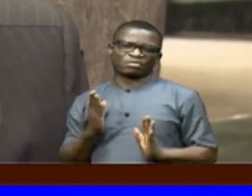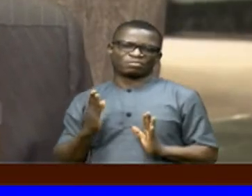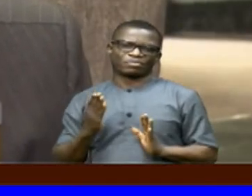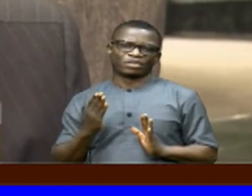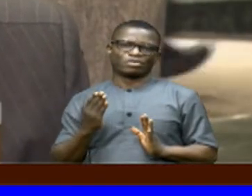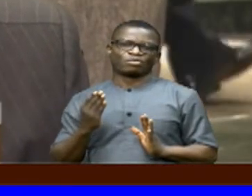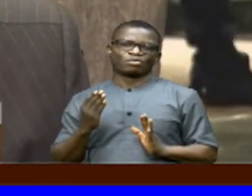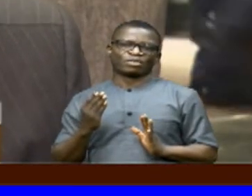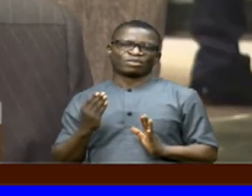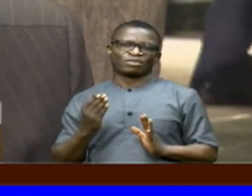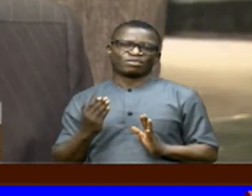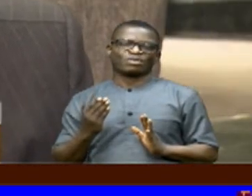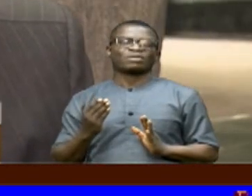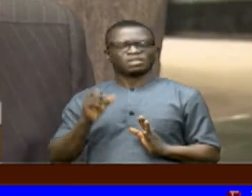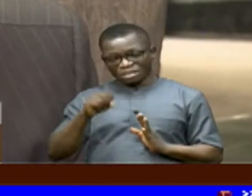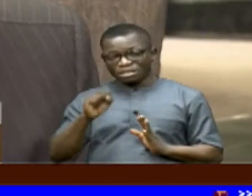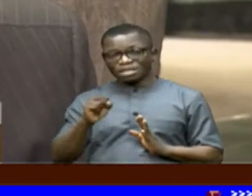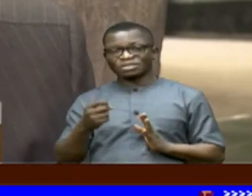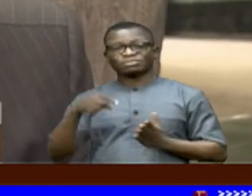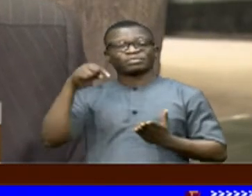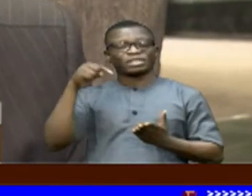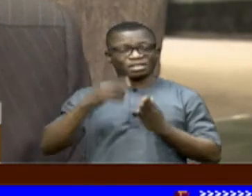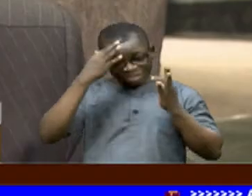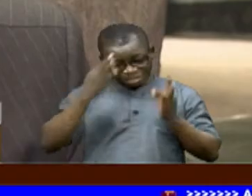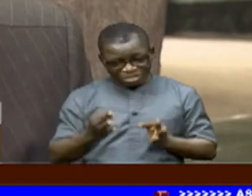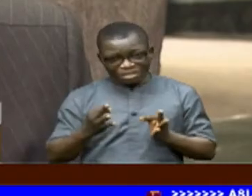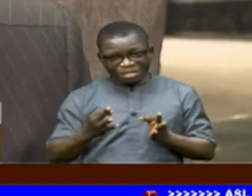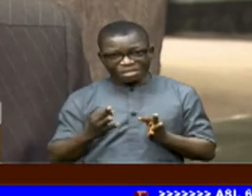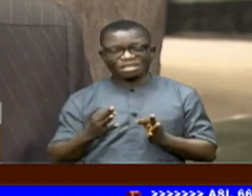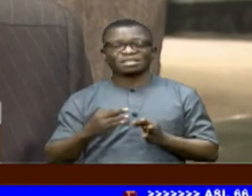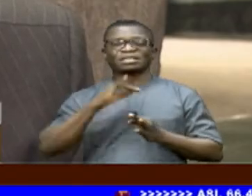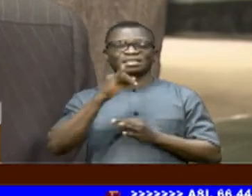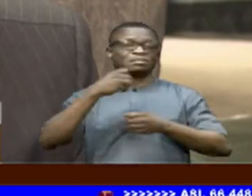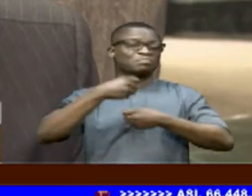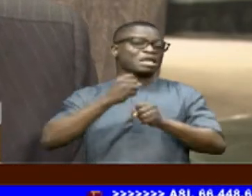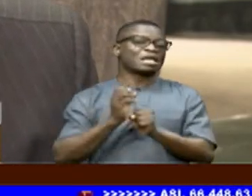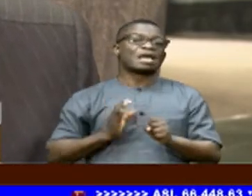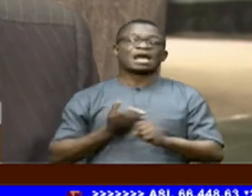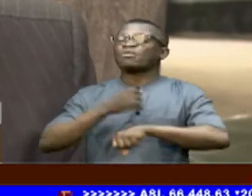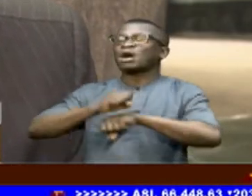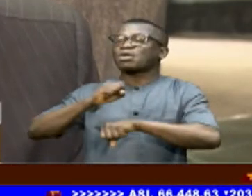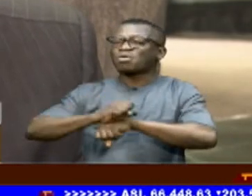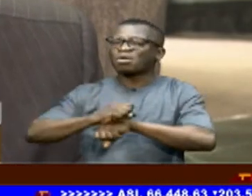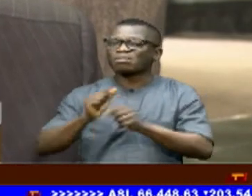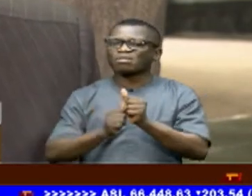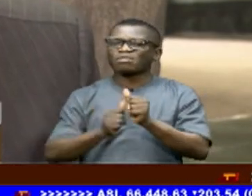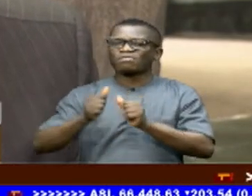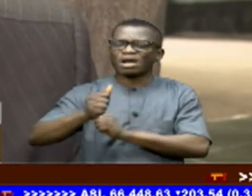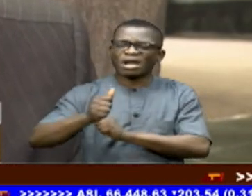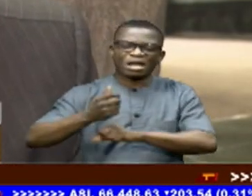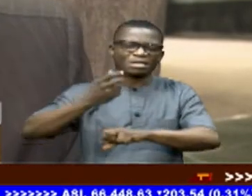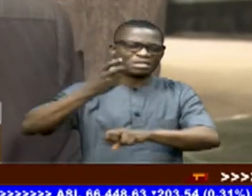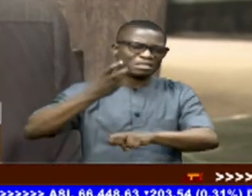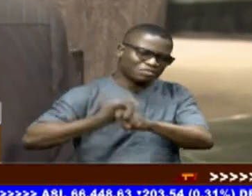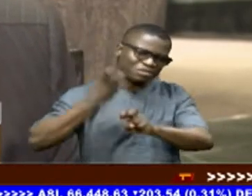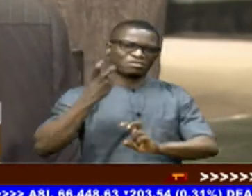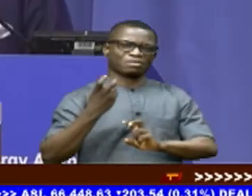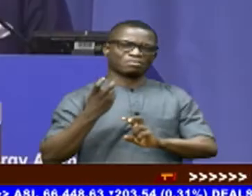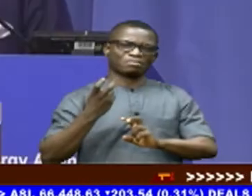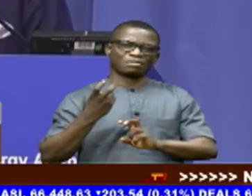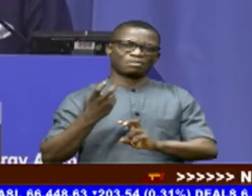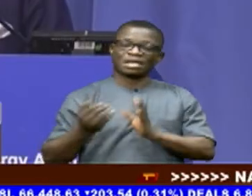there. But of course, this decision is making our work far more difficult,